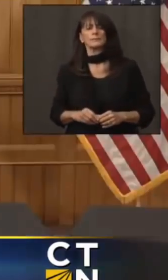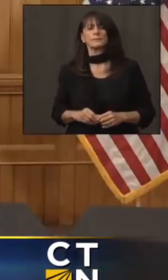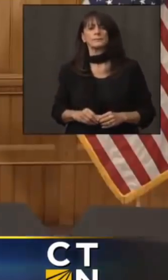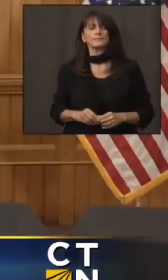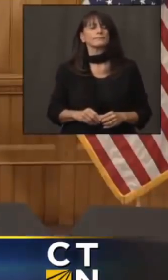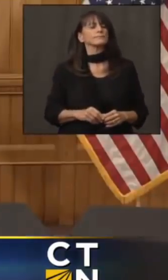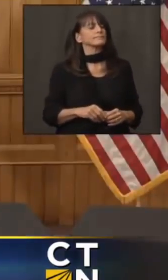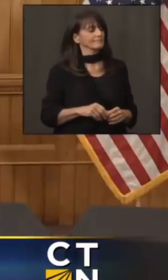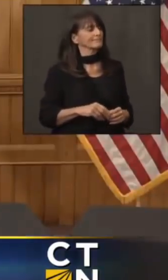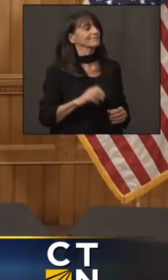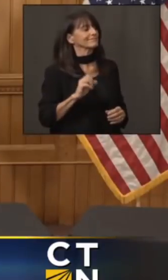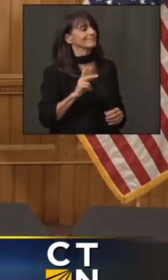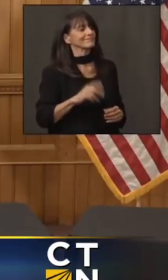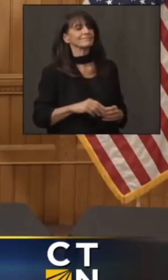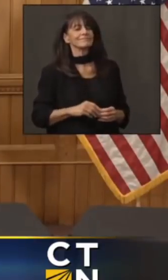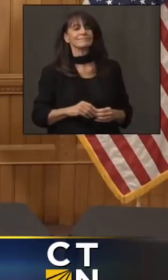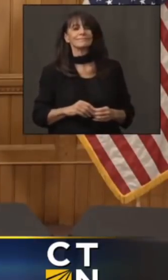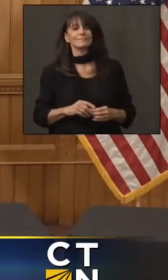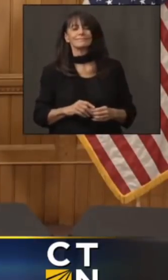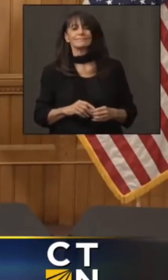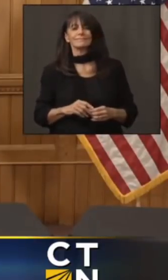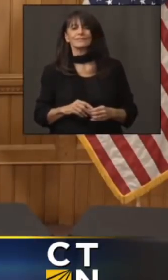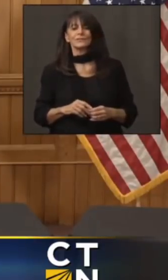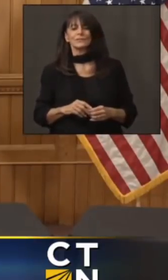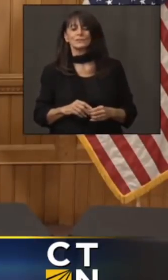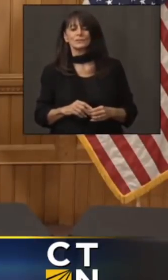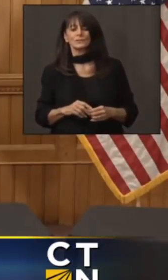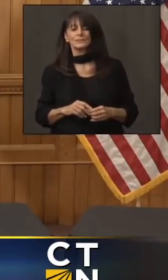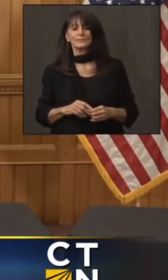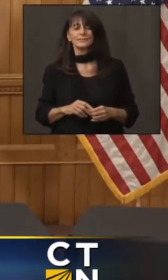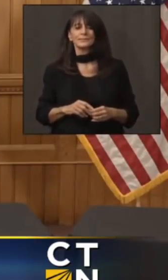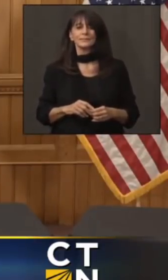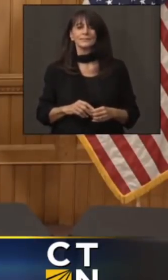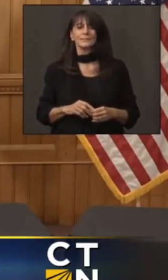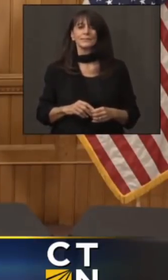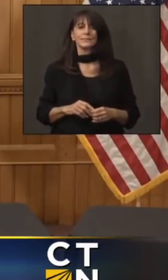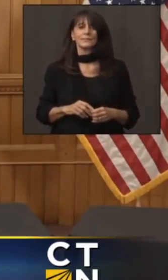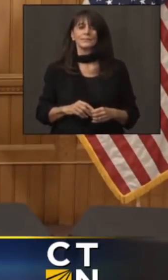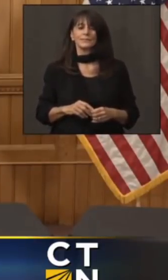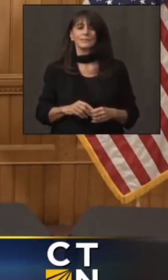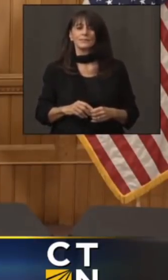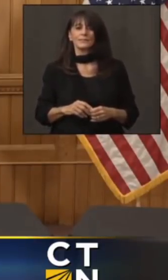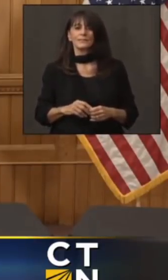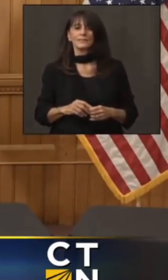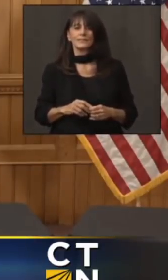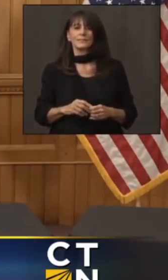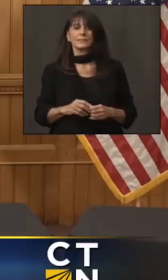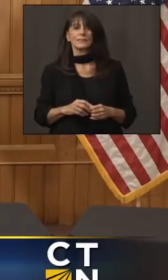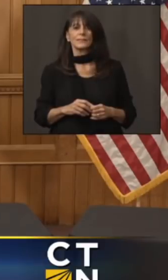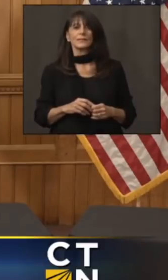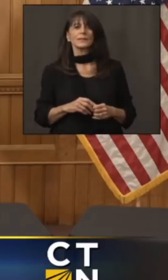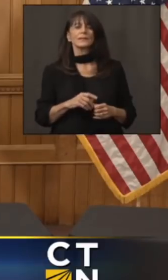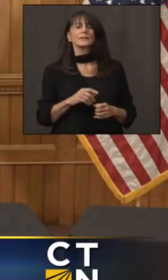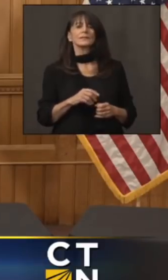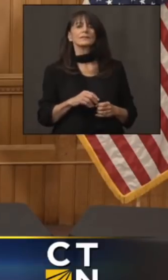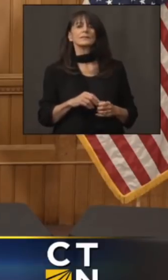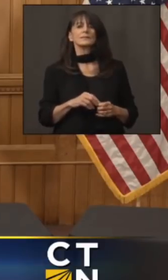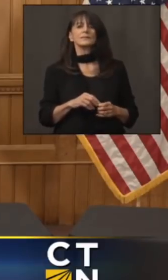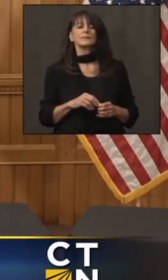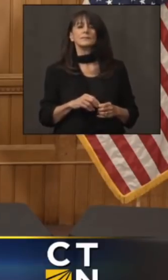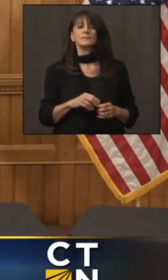Okay, and just what's the turnaround time on the type of tests you guys are going to be using every 2 weeks on you and your